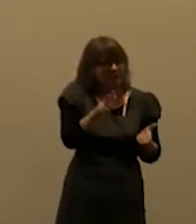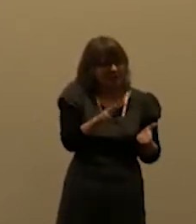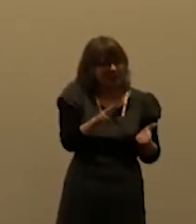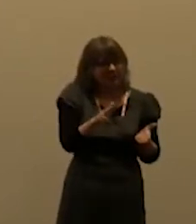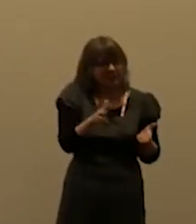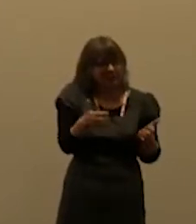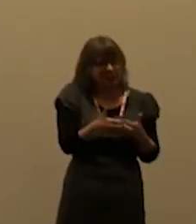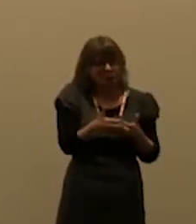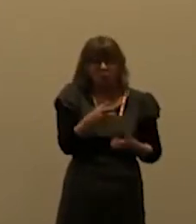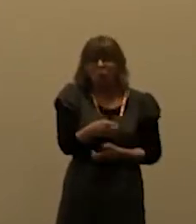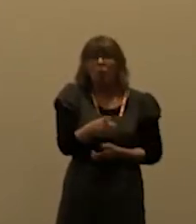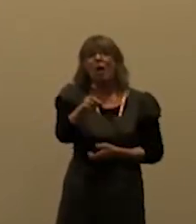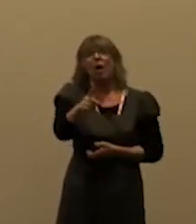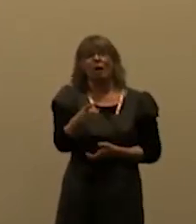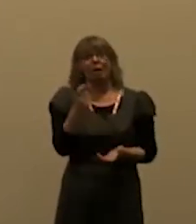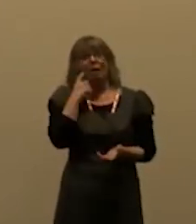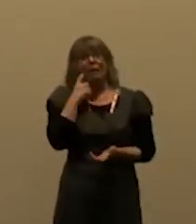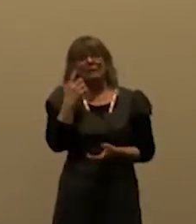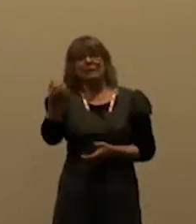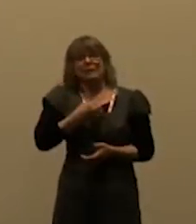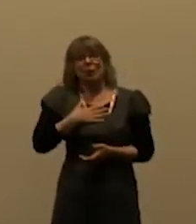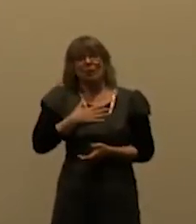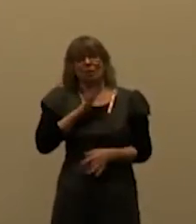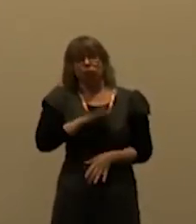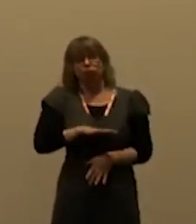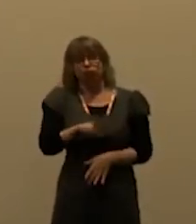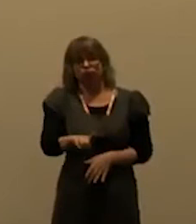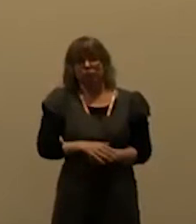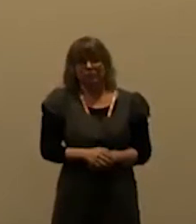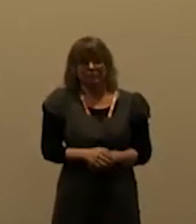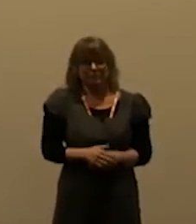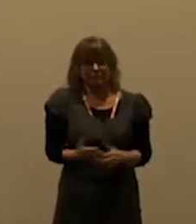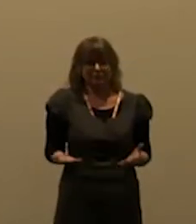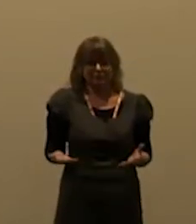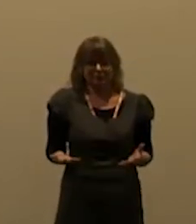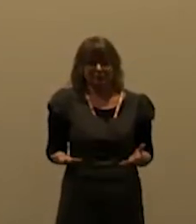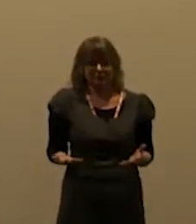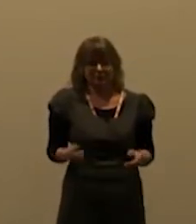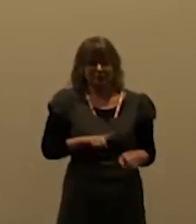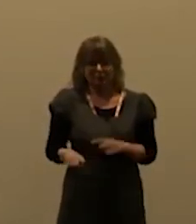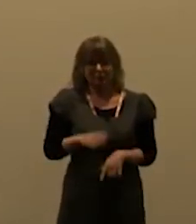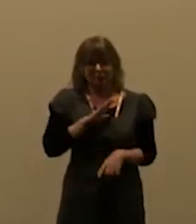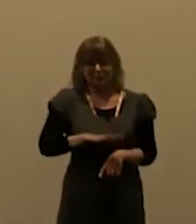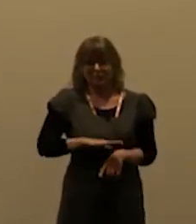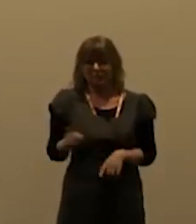easy one. Thankfully, that's probably the easiest question we've had yet. I would.